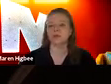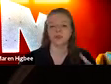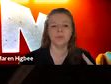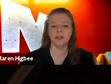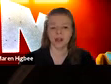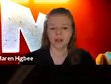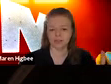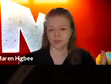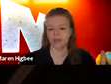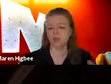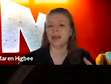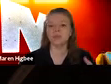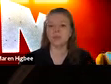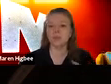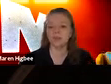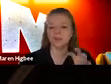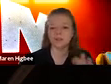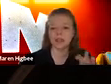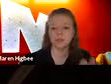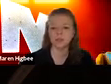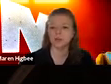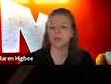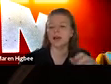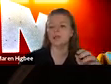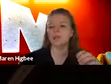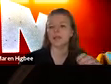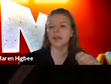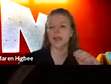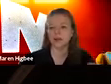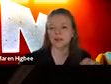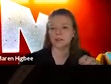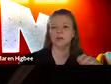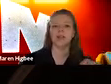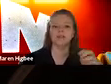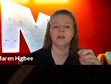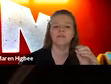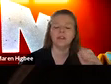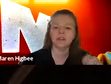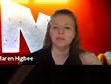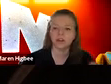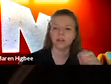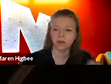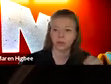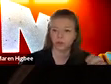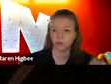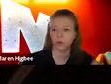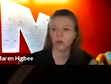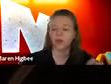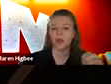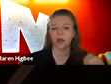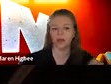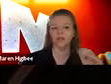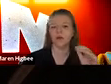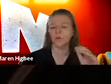when we're streaming live something, we have people in the same building. We have them in areas that we have a very, very large control